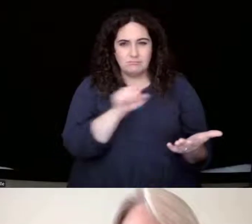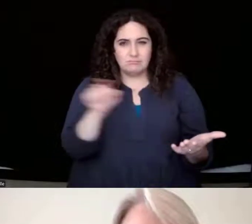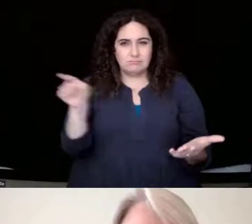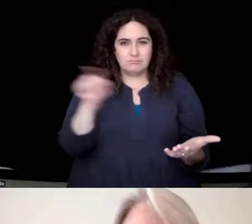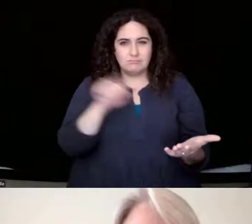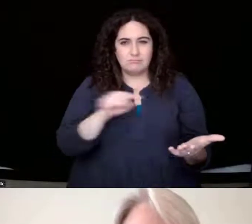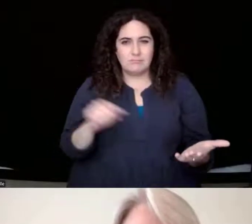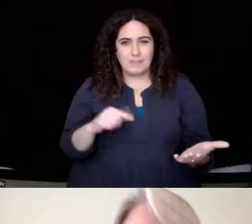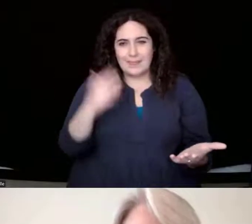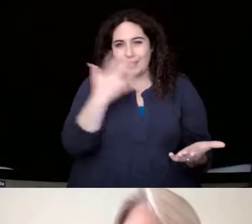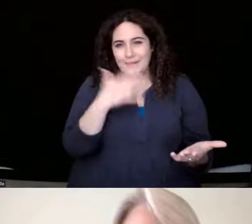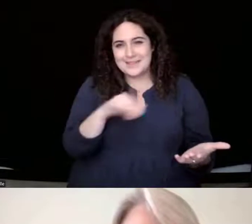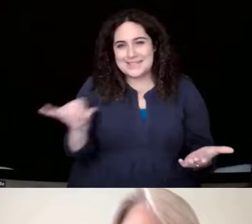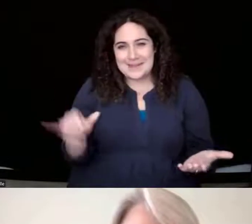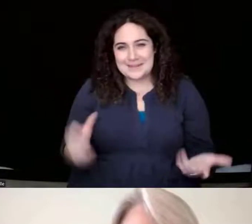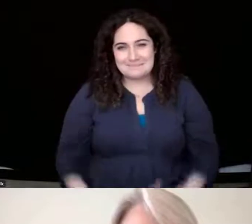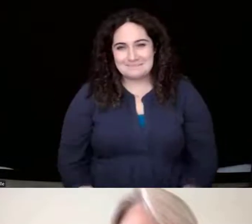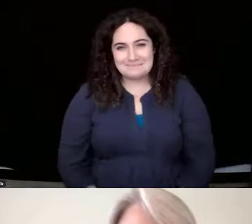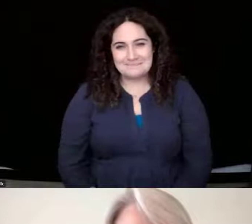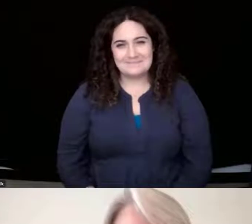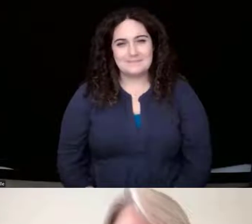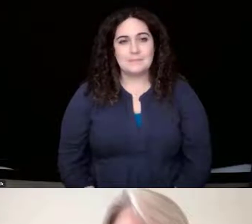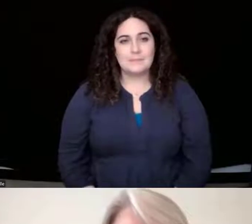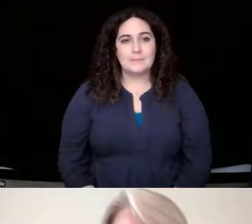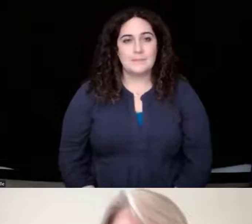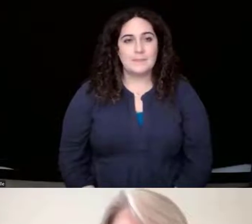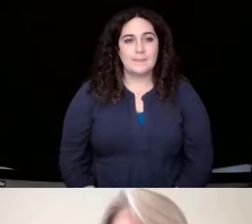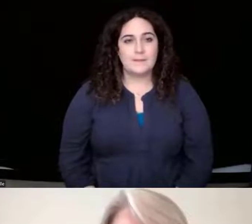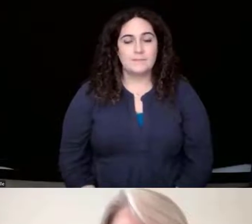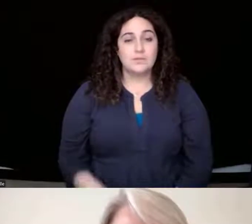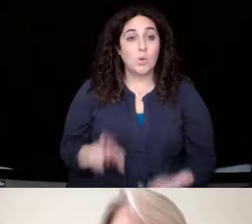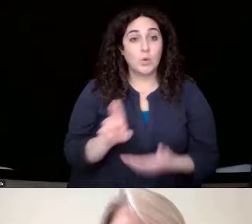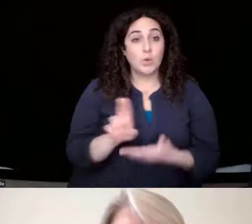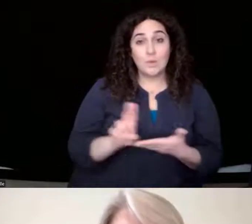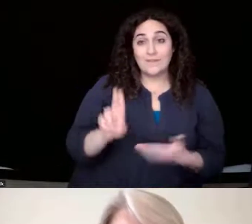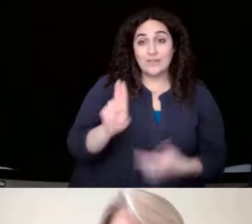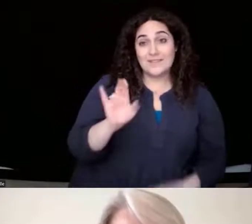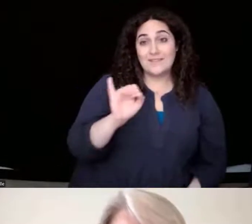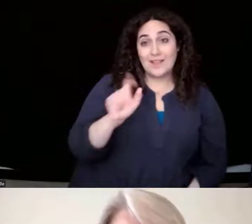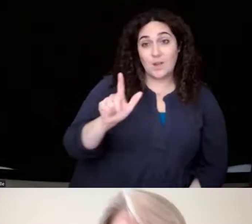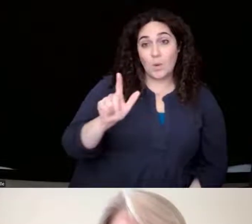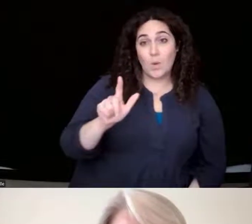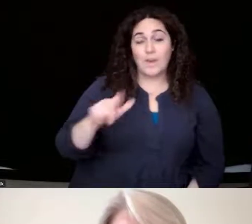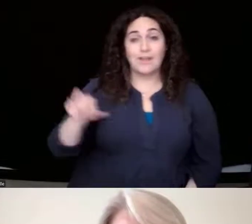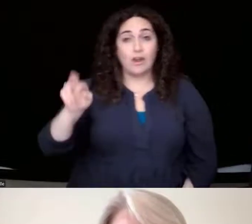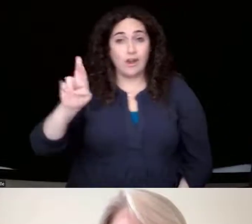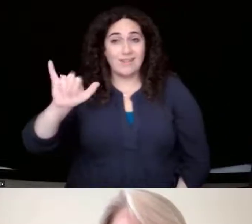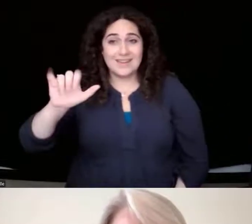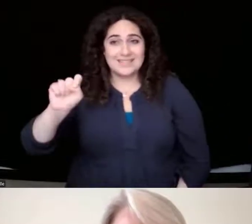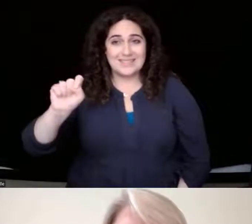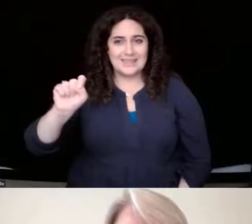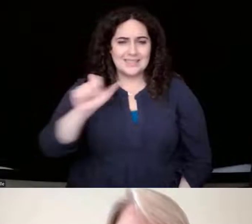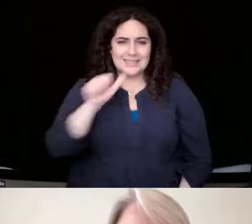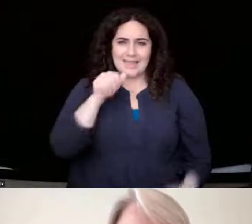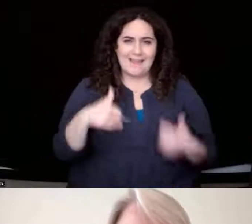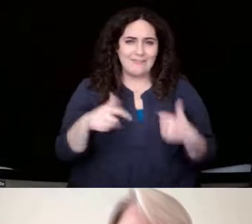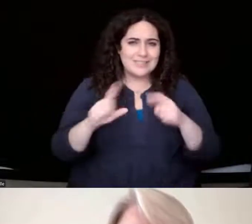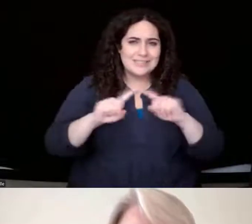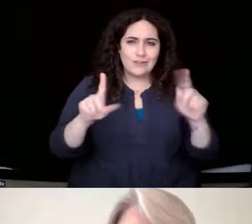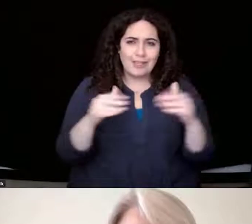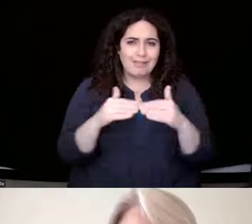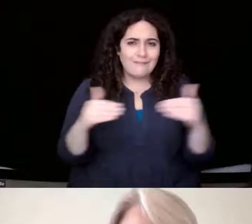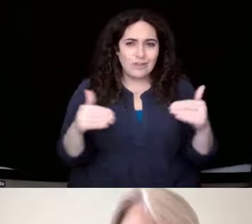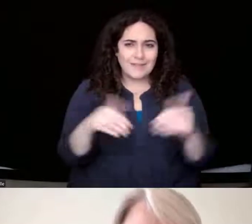have a different level of accessibility available to the University of Illinois patrons than they have to RIT patrons, because it's the